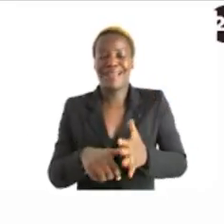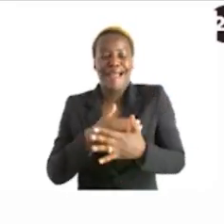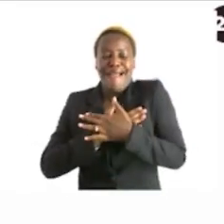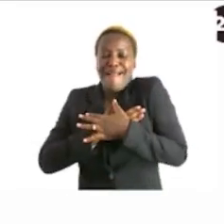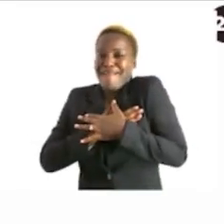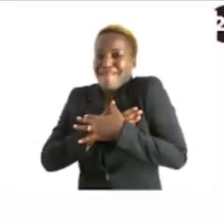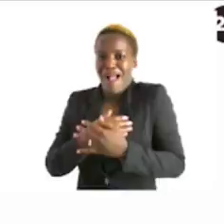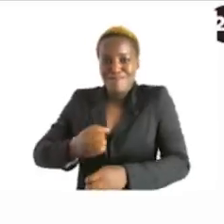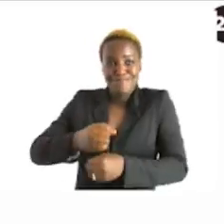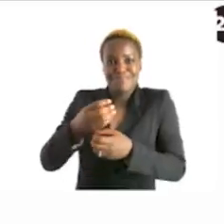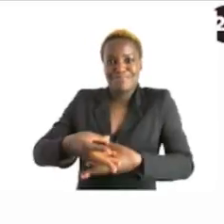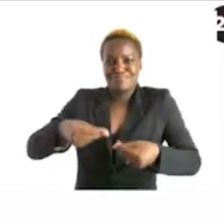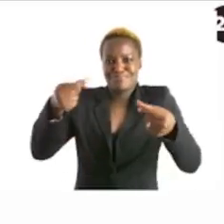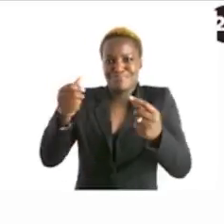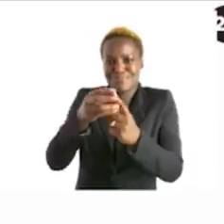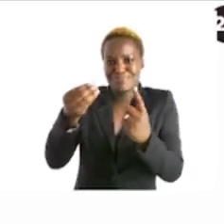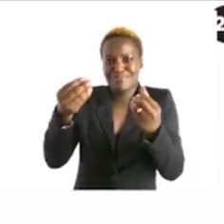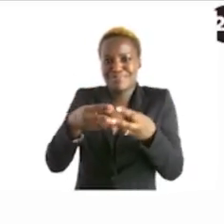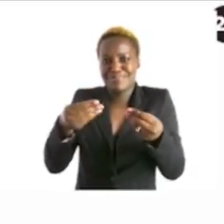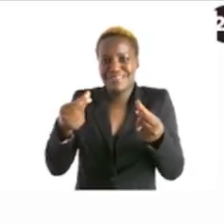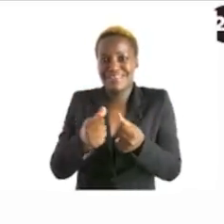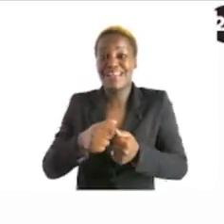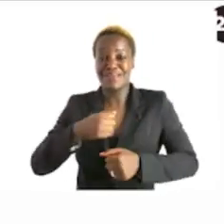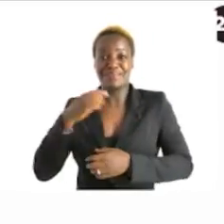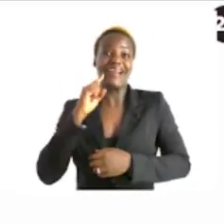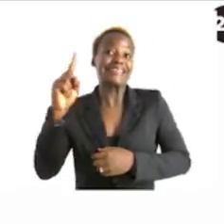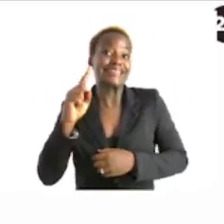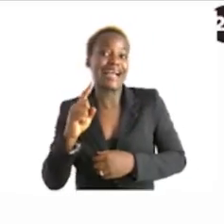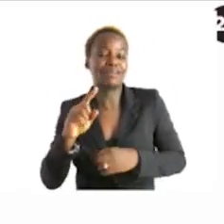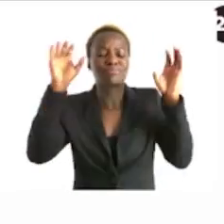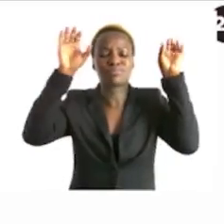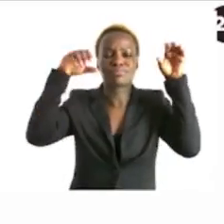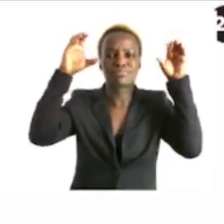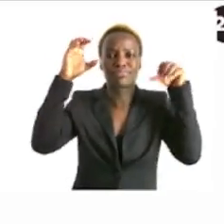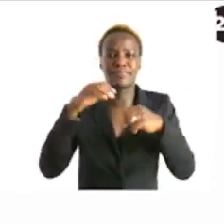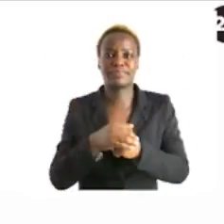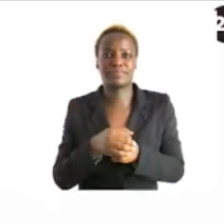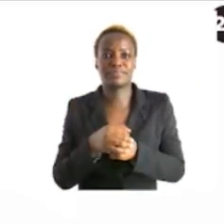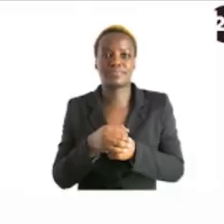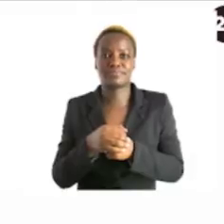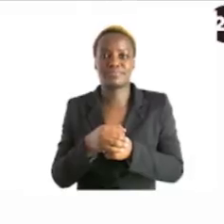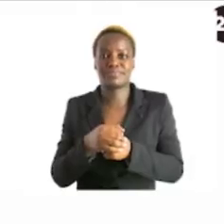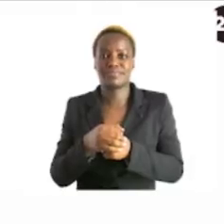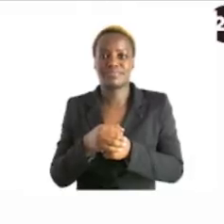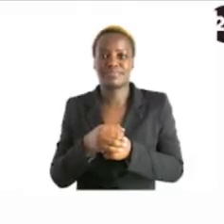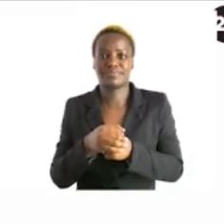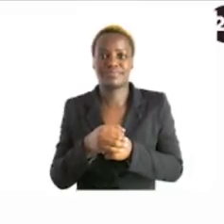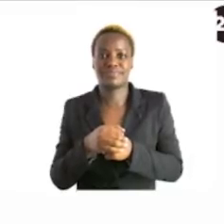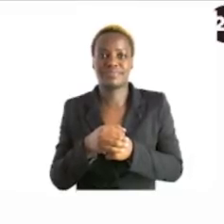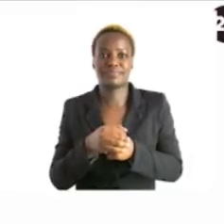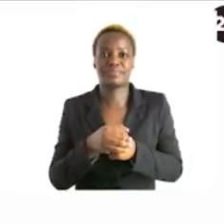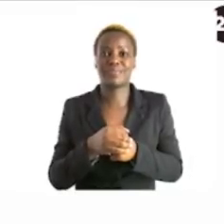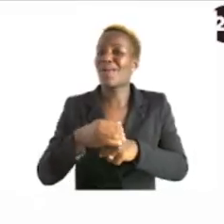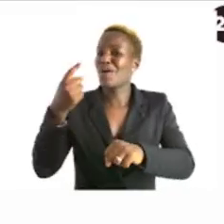mahangu my teacher speaks oshi herero with some with me sometimes sorry she